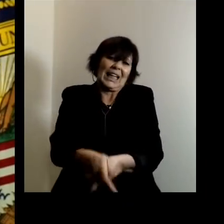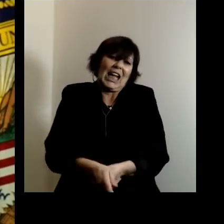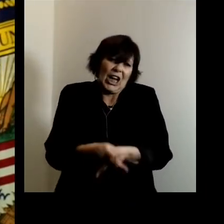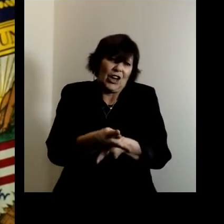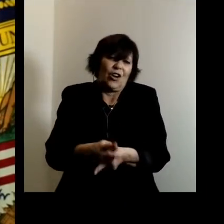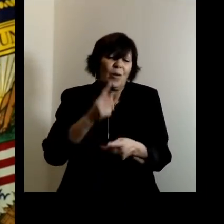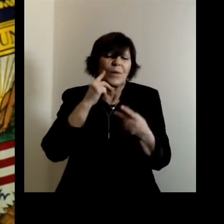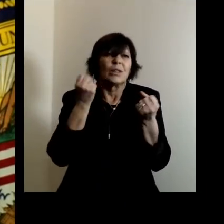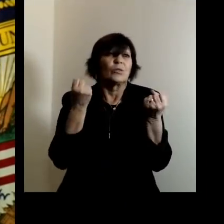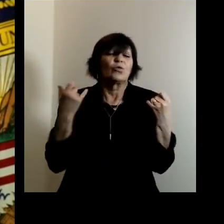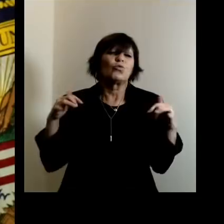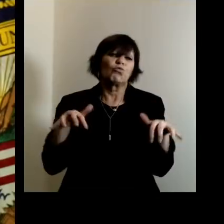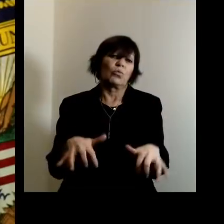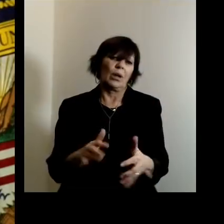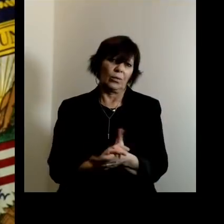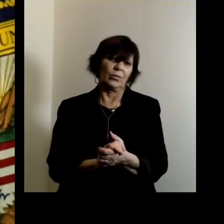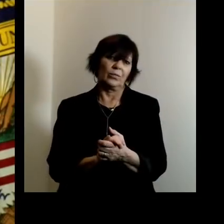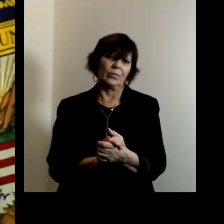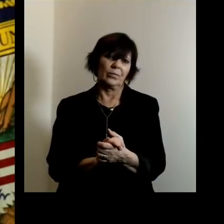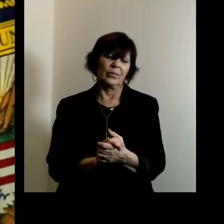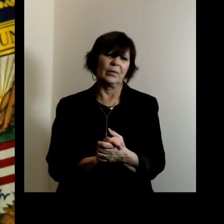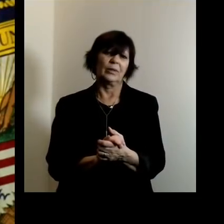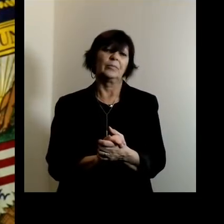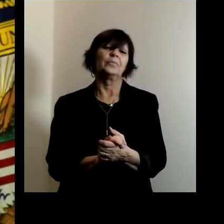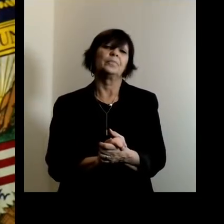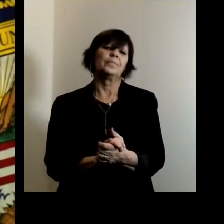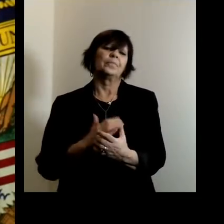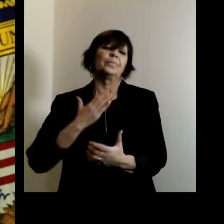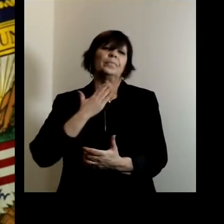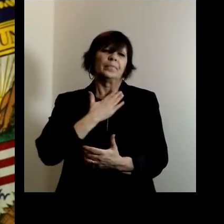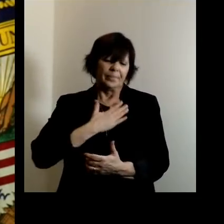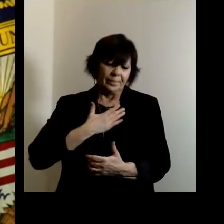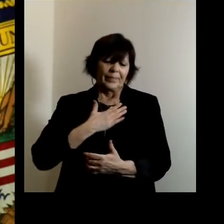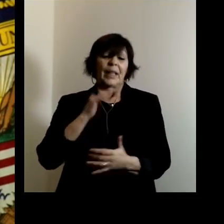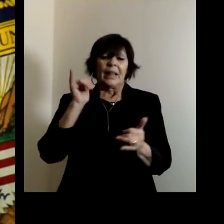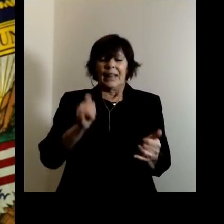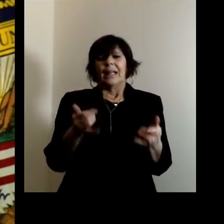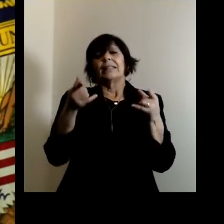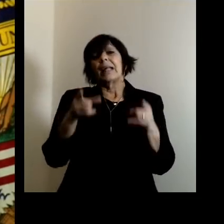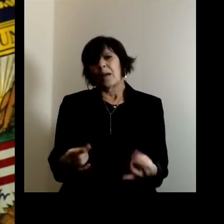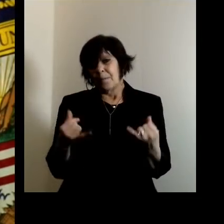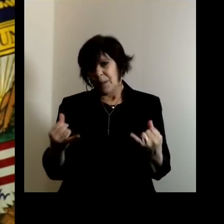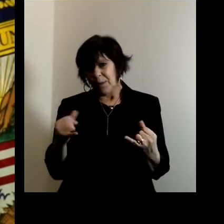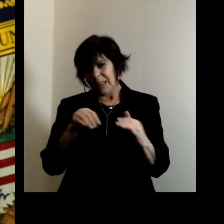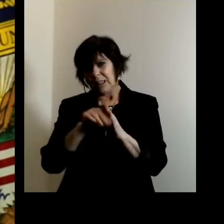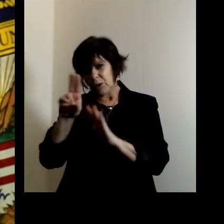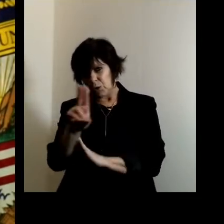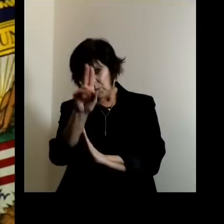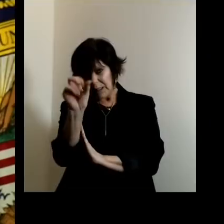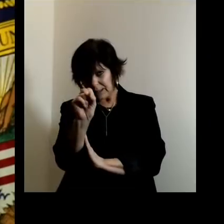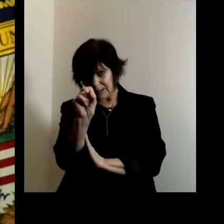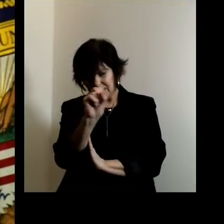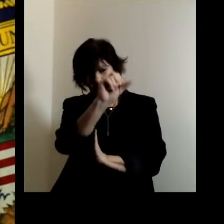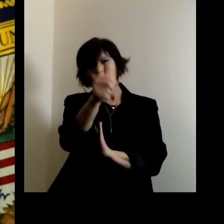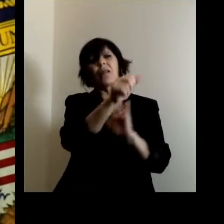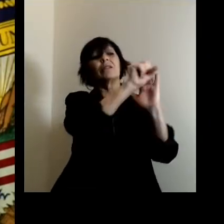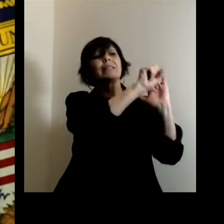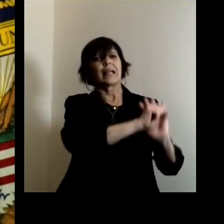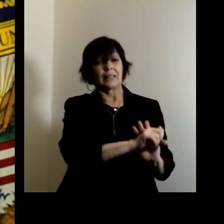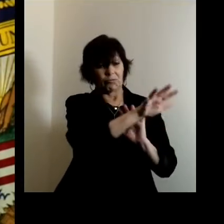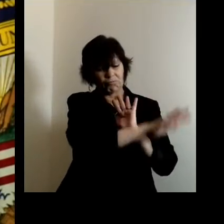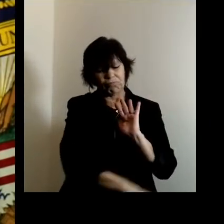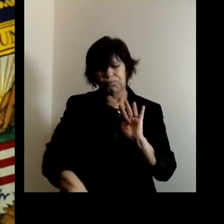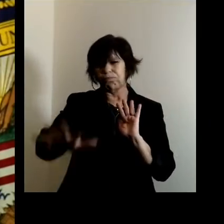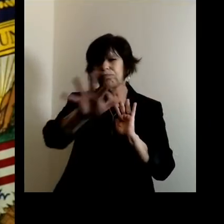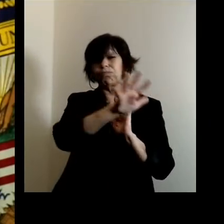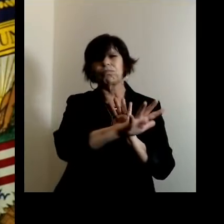many patients flooding our hospitals. That is happening right now in the United States and many other states. It